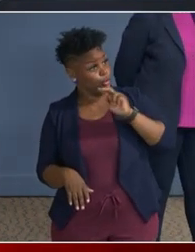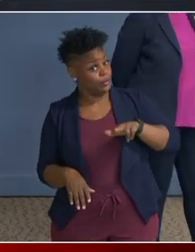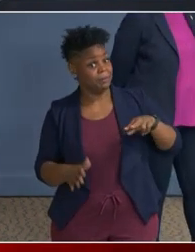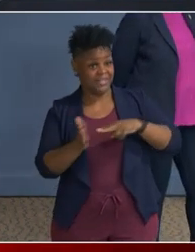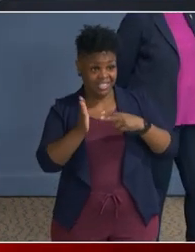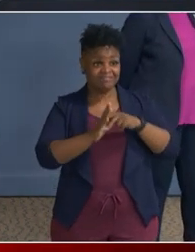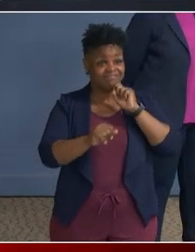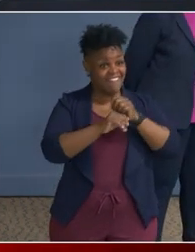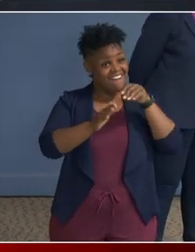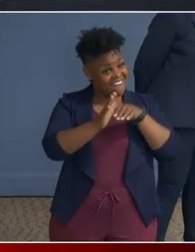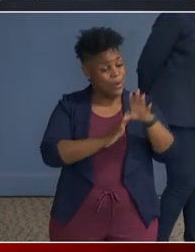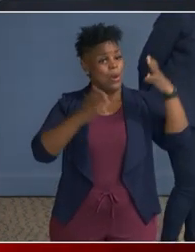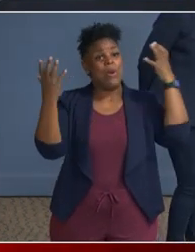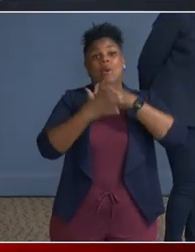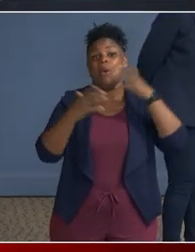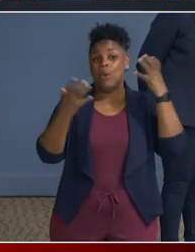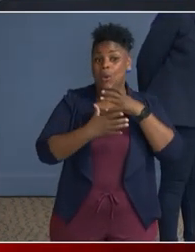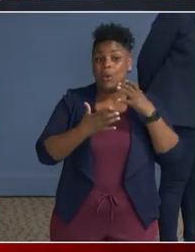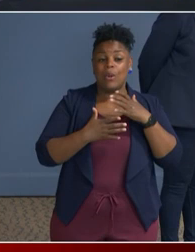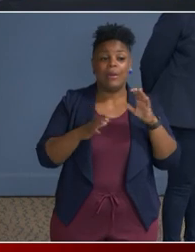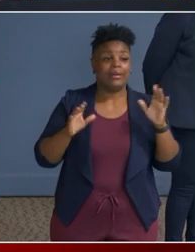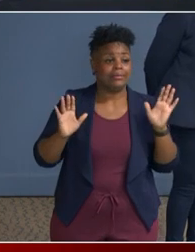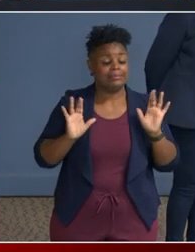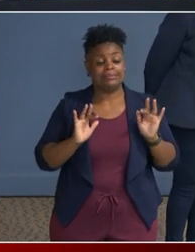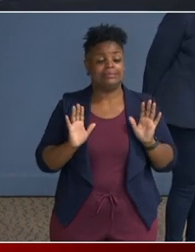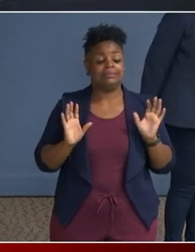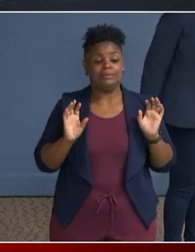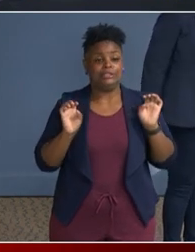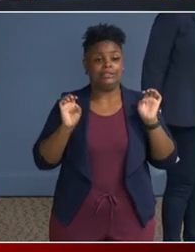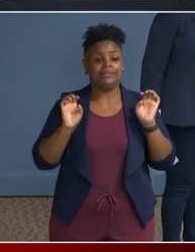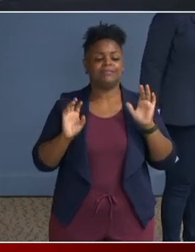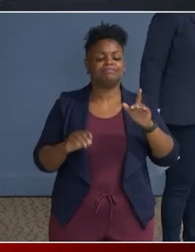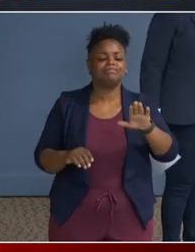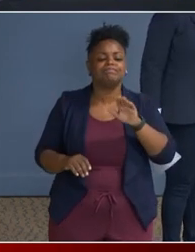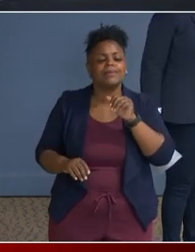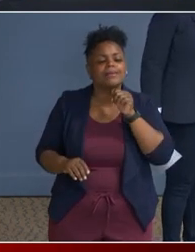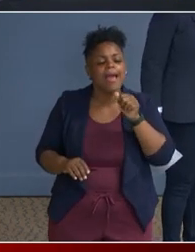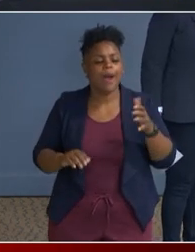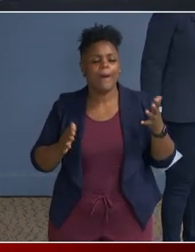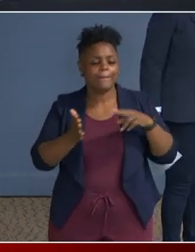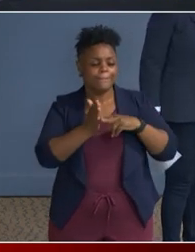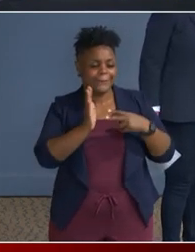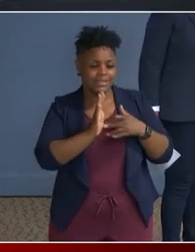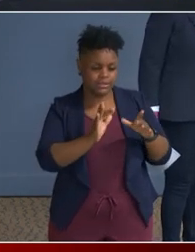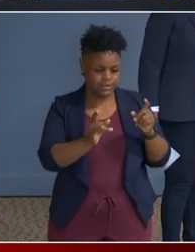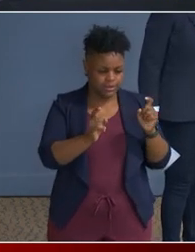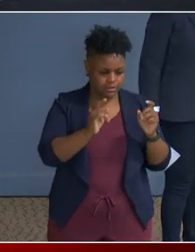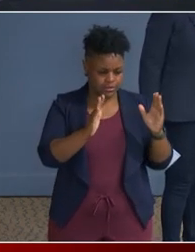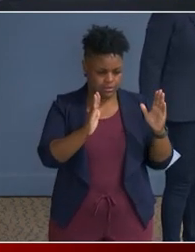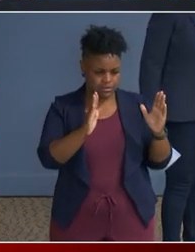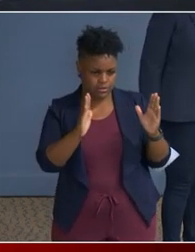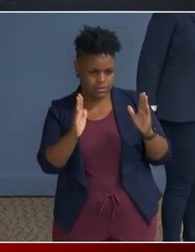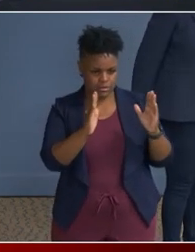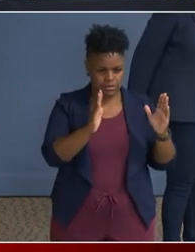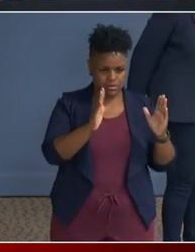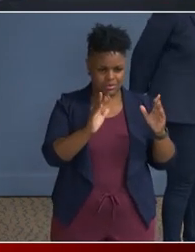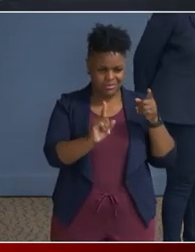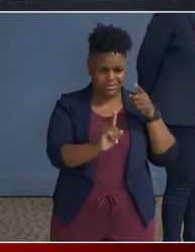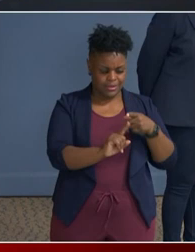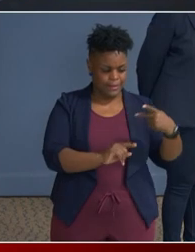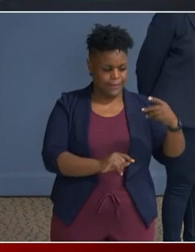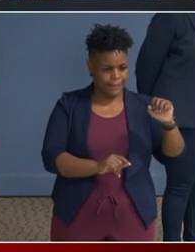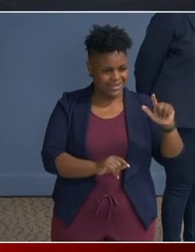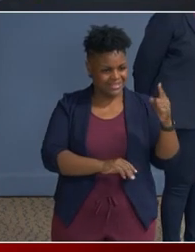spike in cases, or us having to adjust the new peak date from back